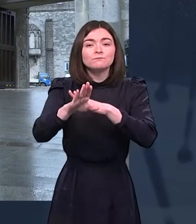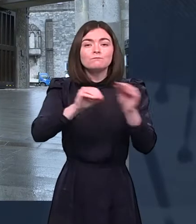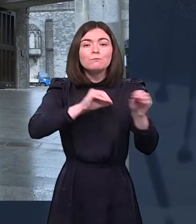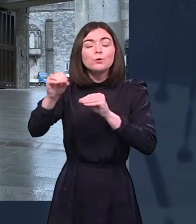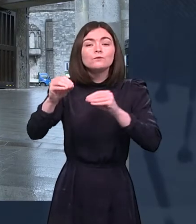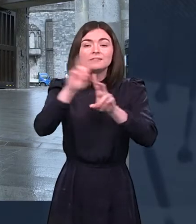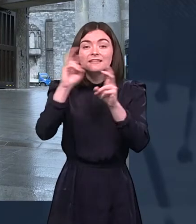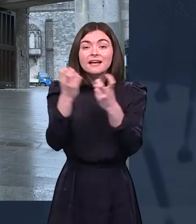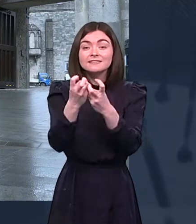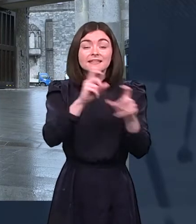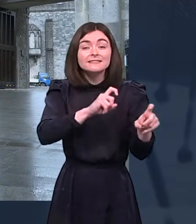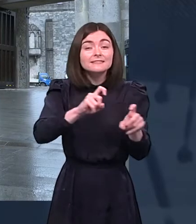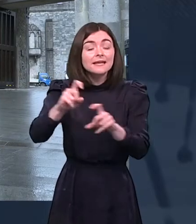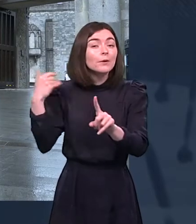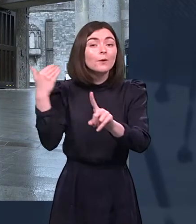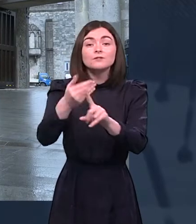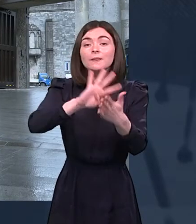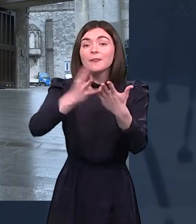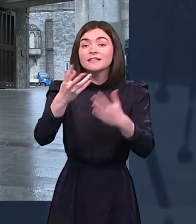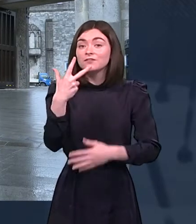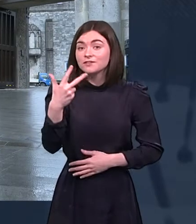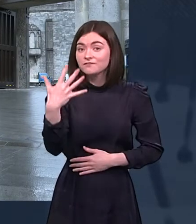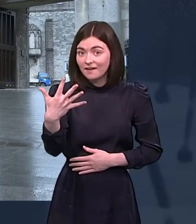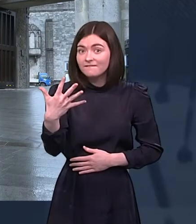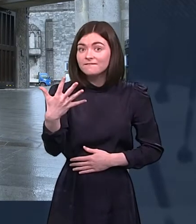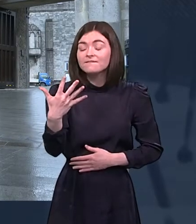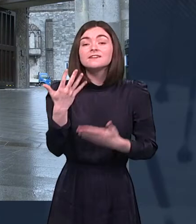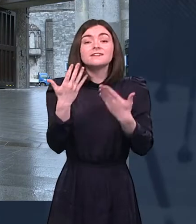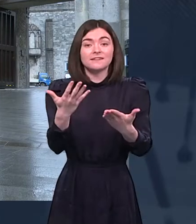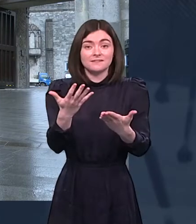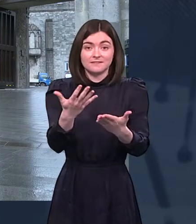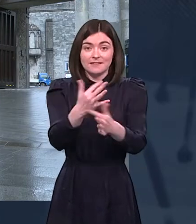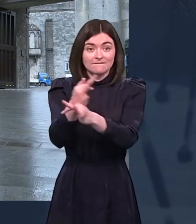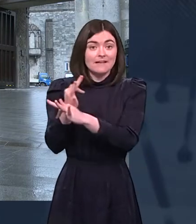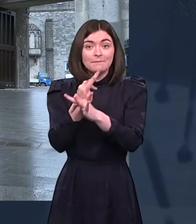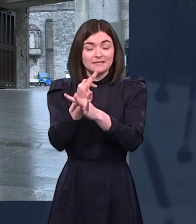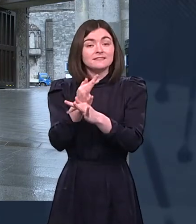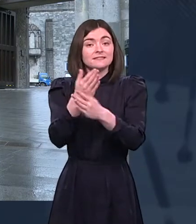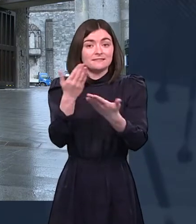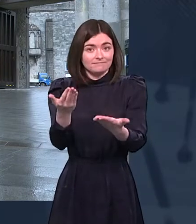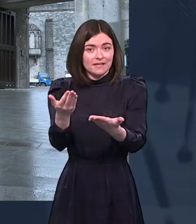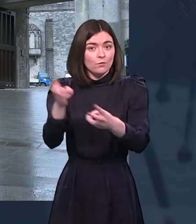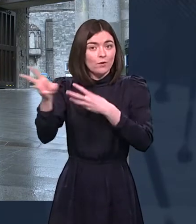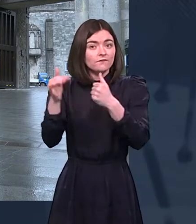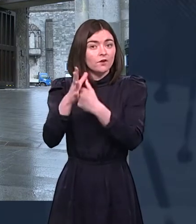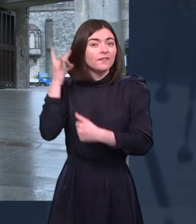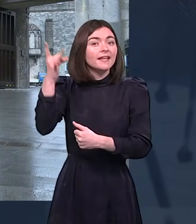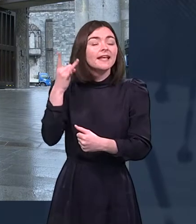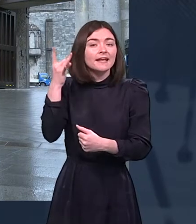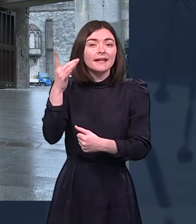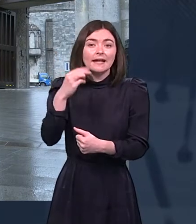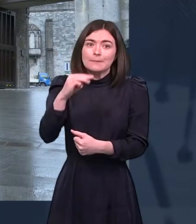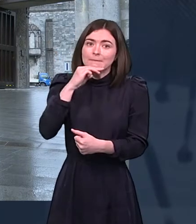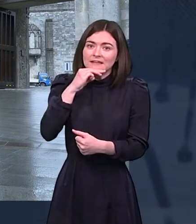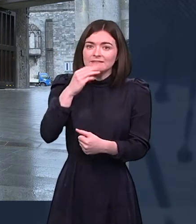up until 1935. The Butler family were the chief butlers to the king, and that came with certain entitlements. They were